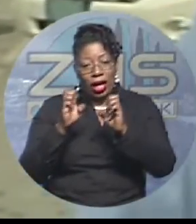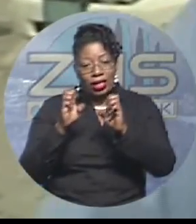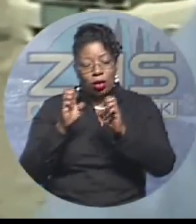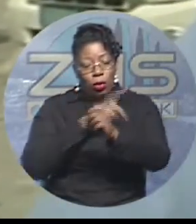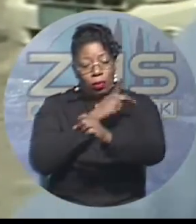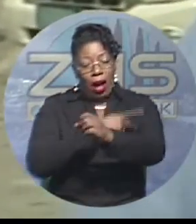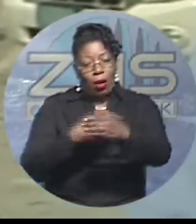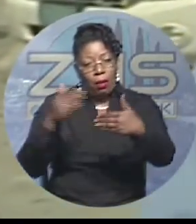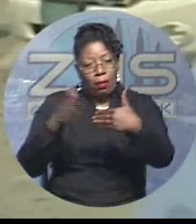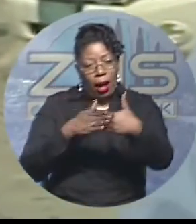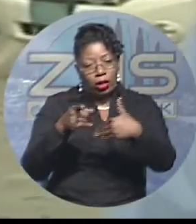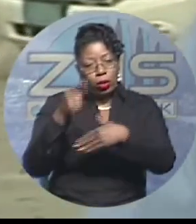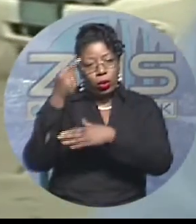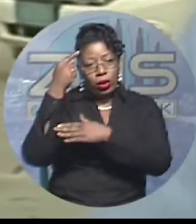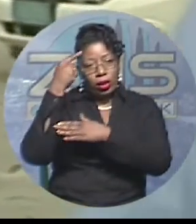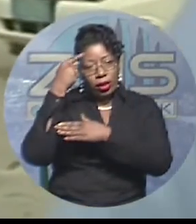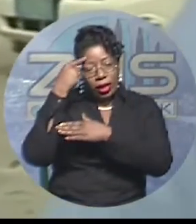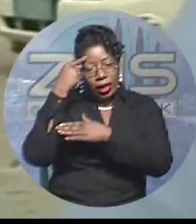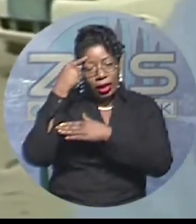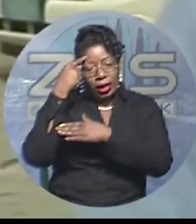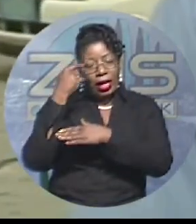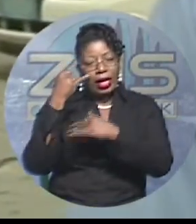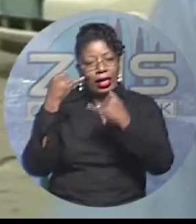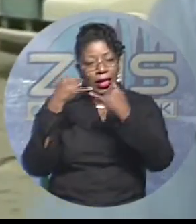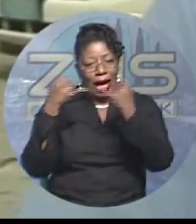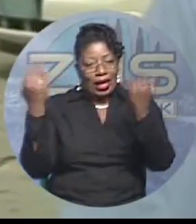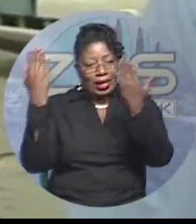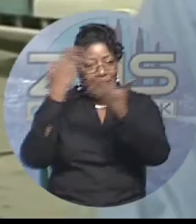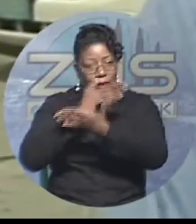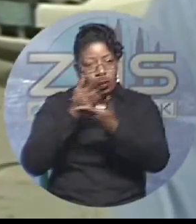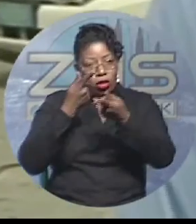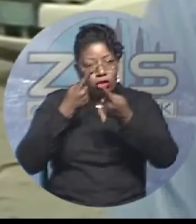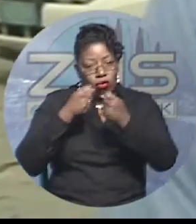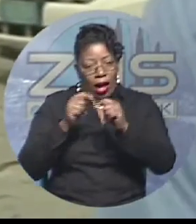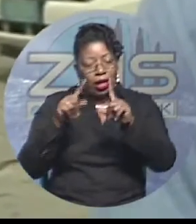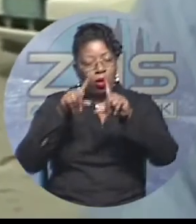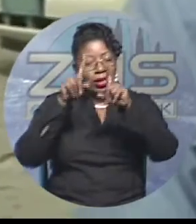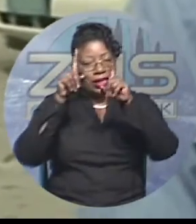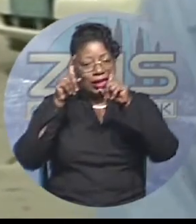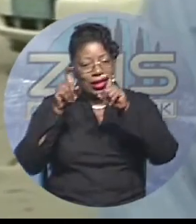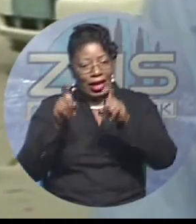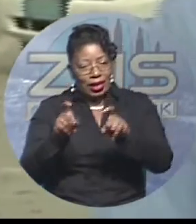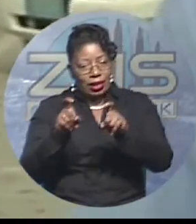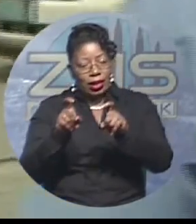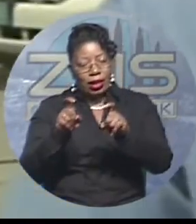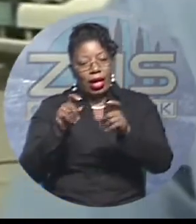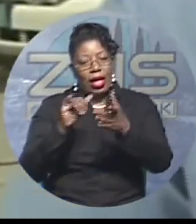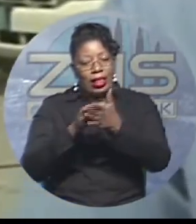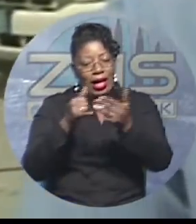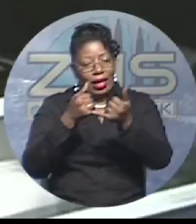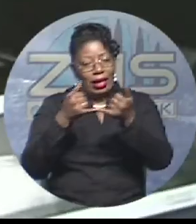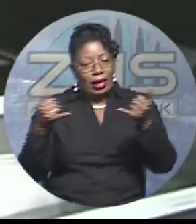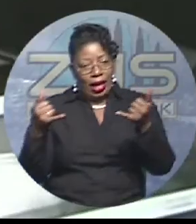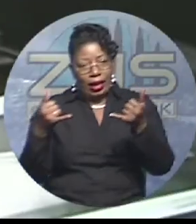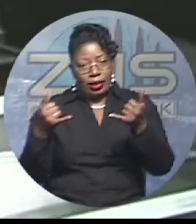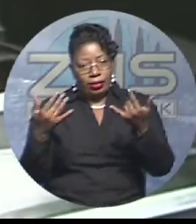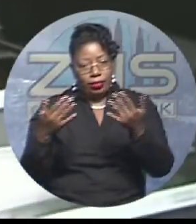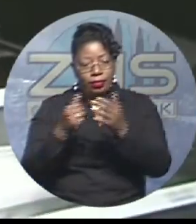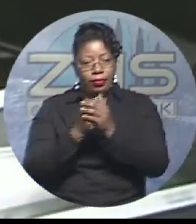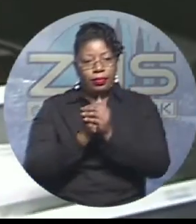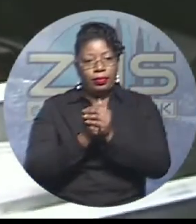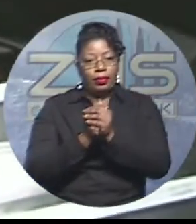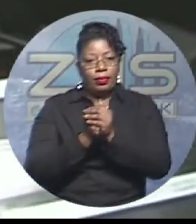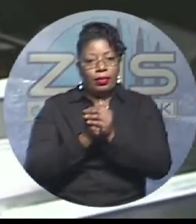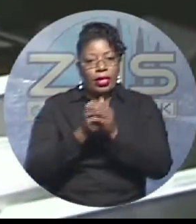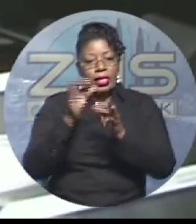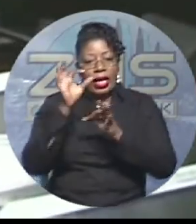think the island is dark, but in fact we might be testing a line, and we don't want people to take any chances. And if there's